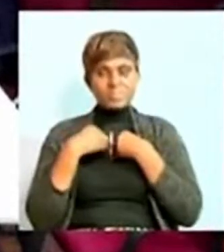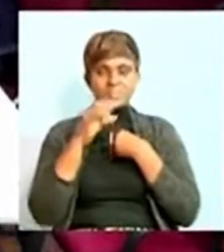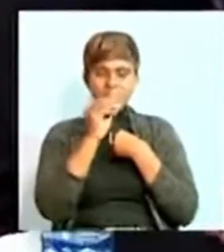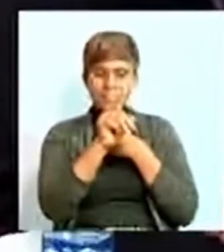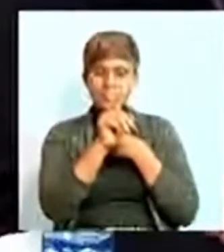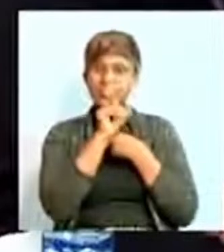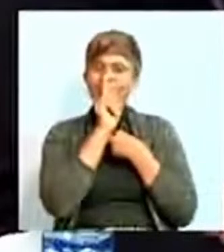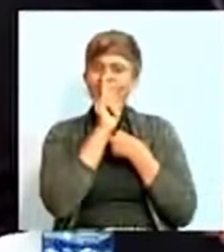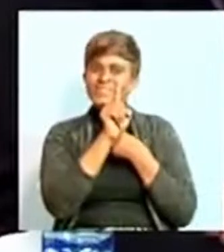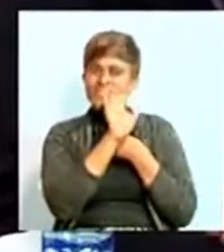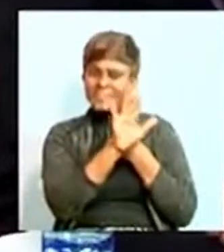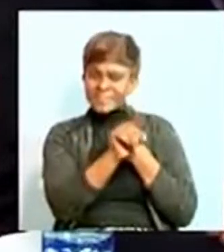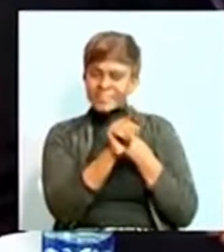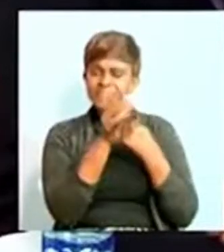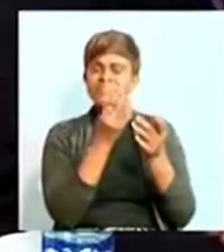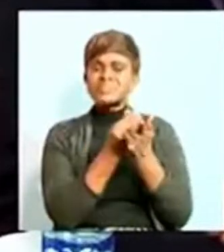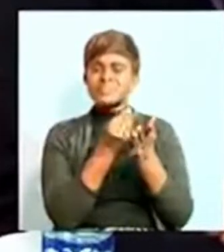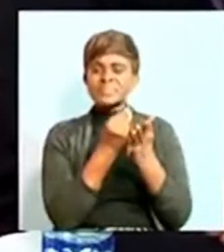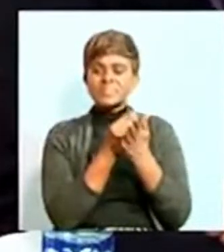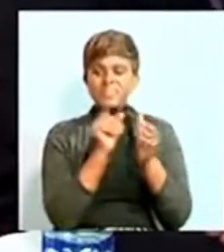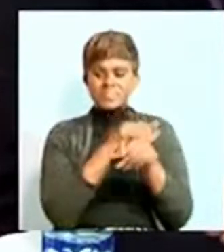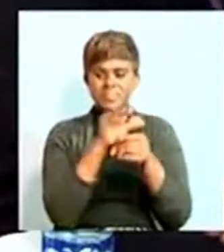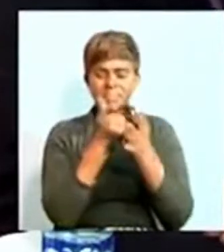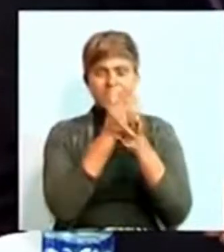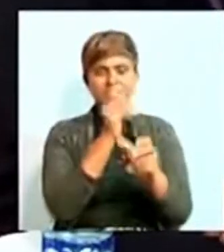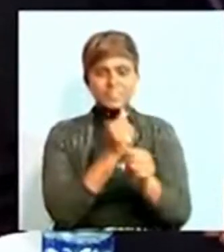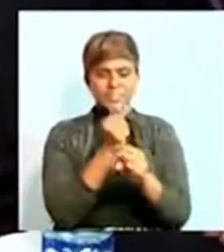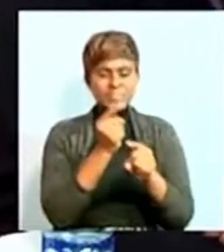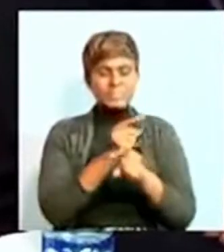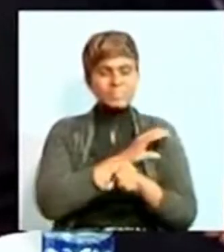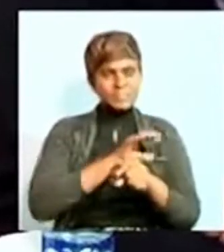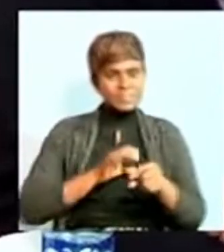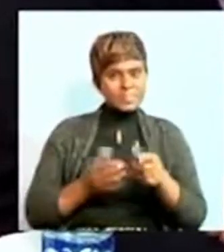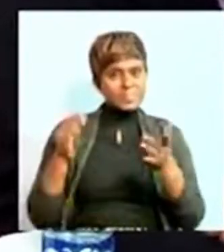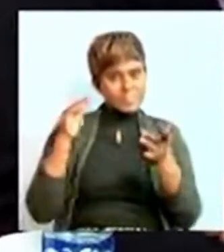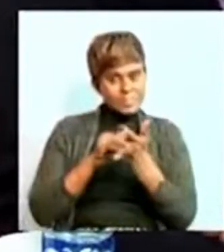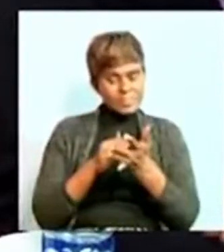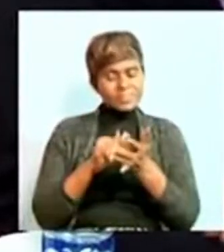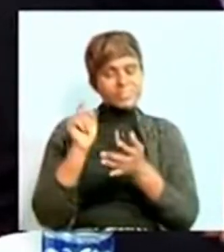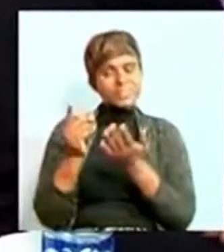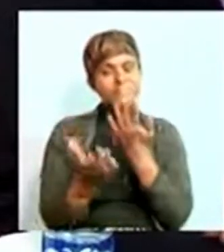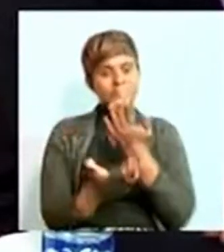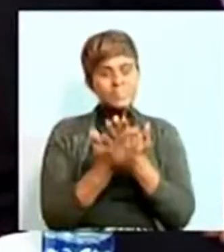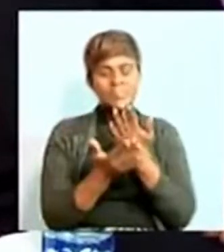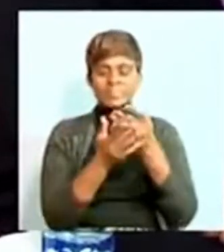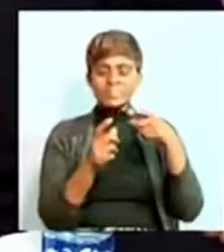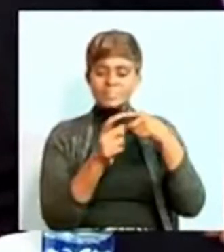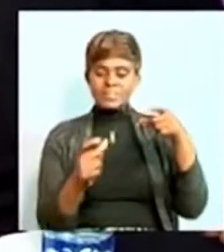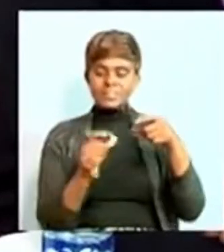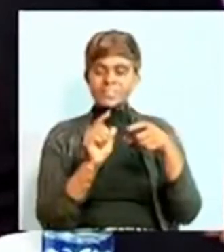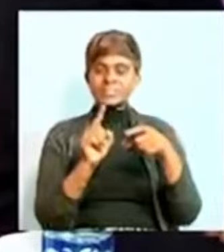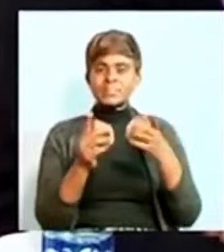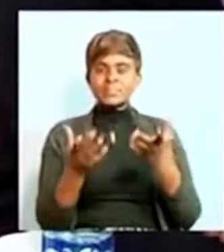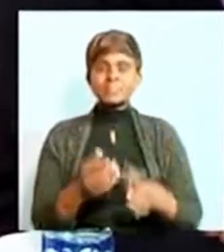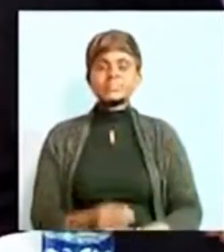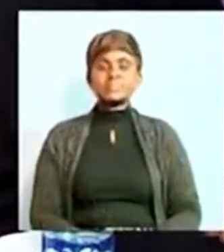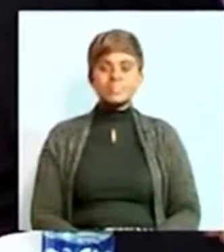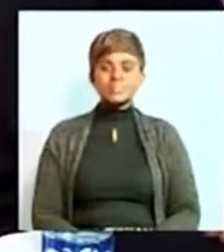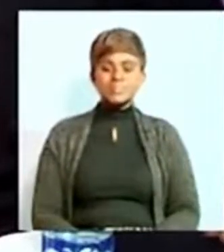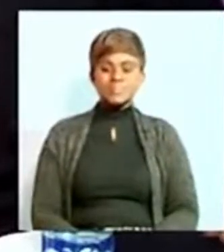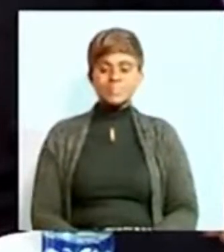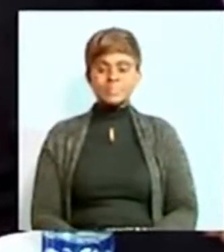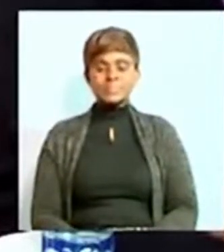a proof that the funds were received by the company again by the Chair. attached receipt. I think that's I where we leave, begin. I leave it to no, you, Chair.